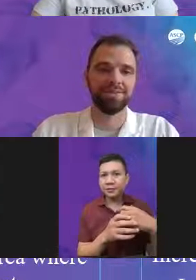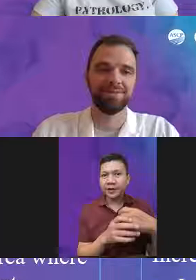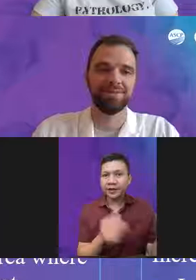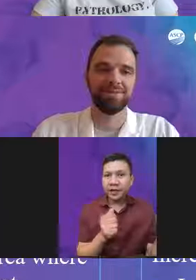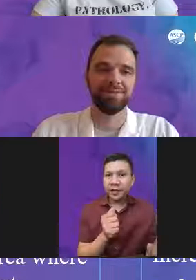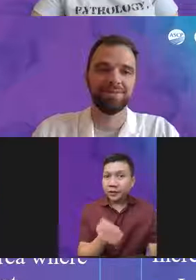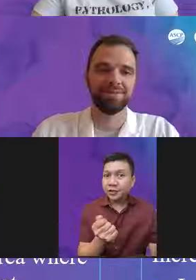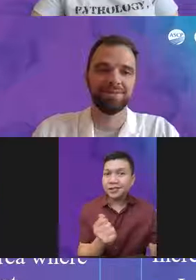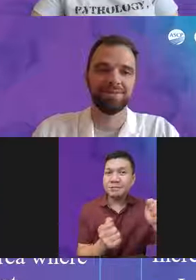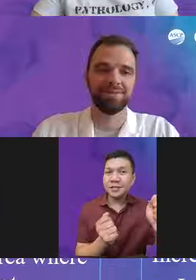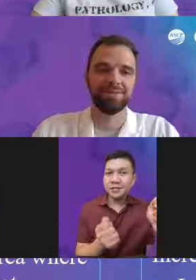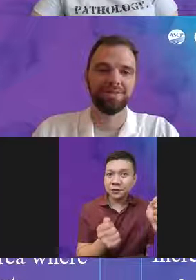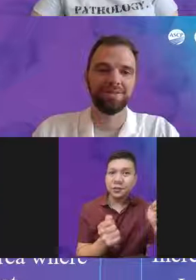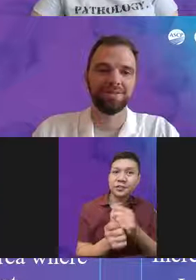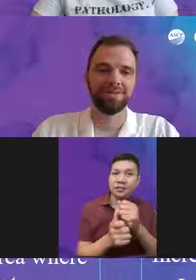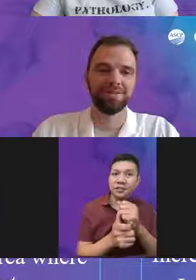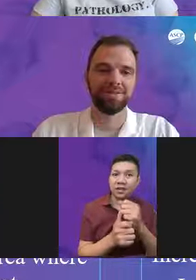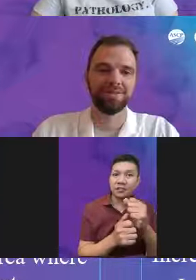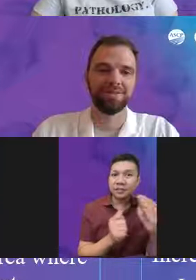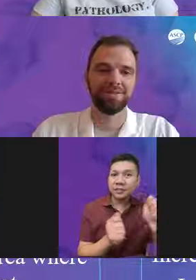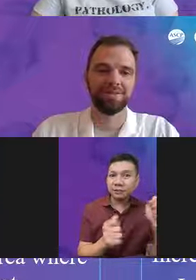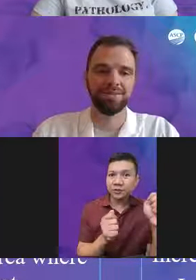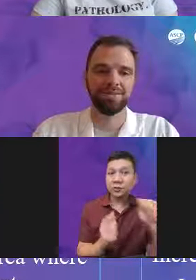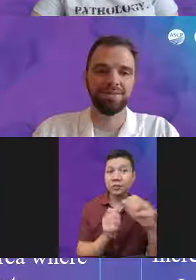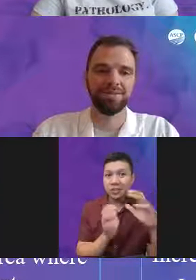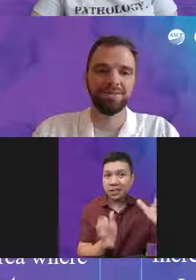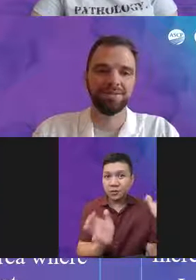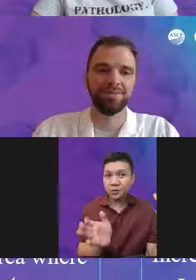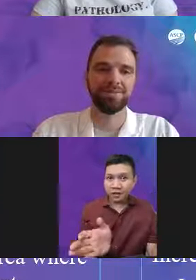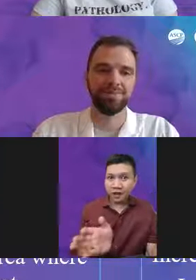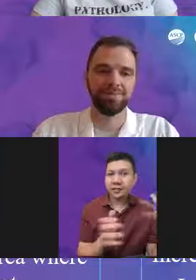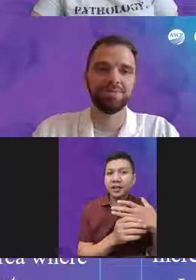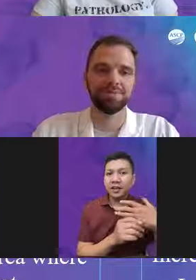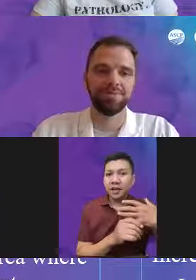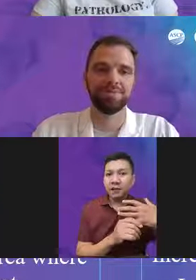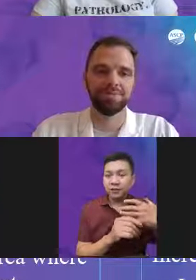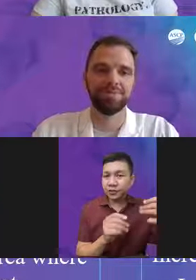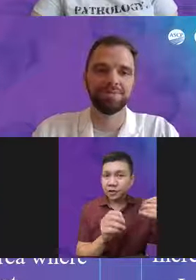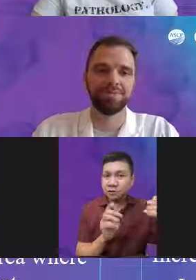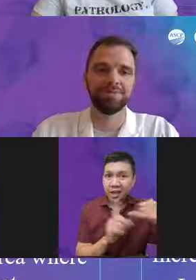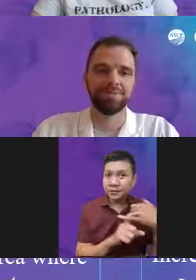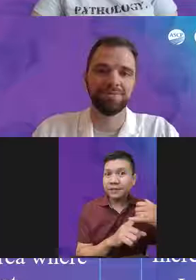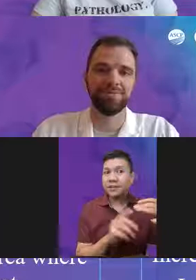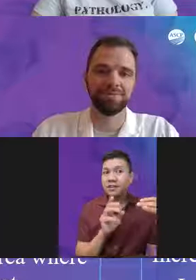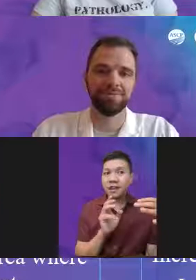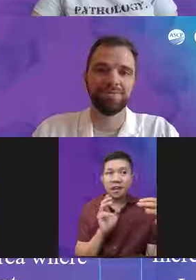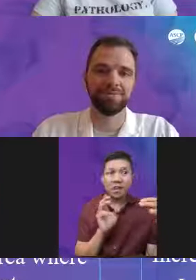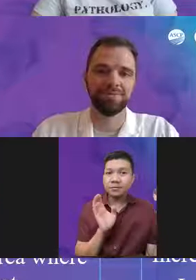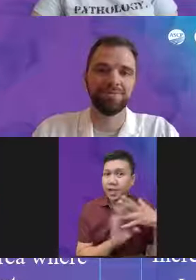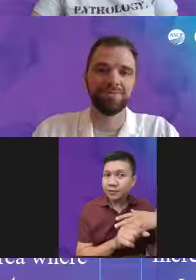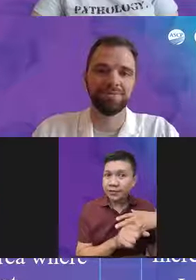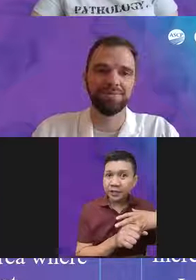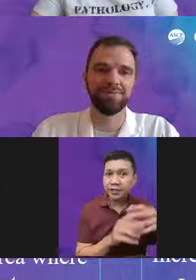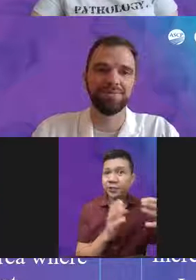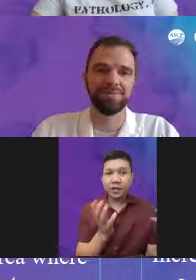looking smears, look at your CBC results. CBC results will tell you a lot. Starting with the MCV and